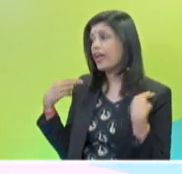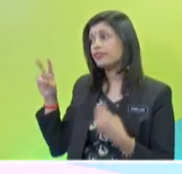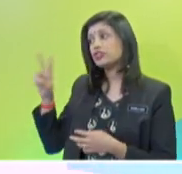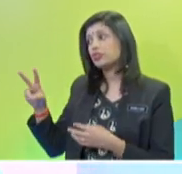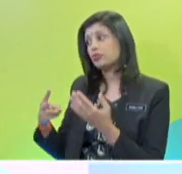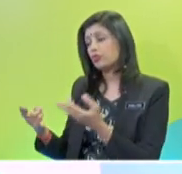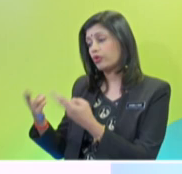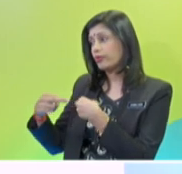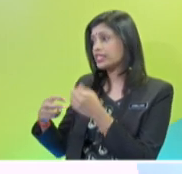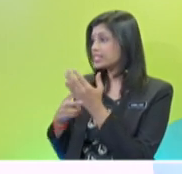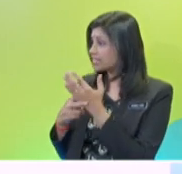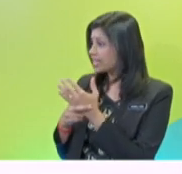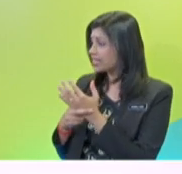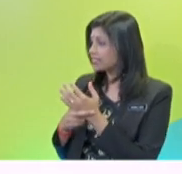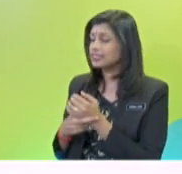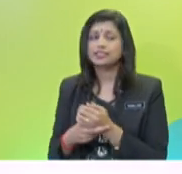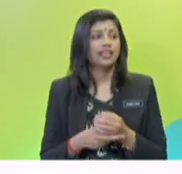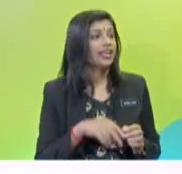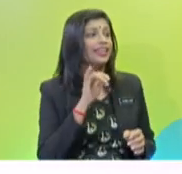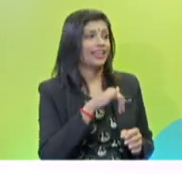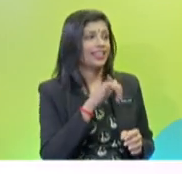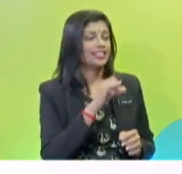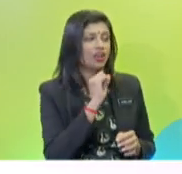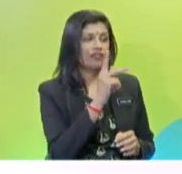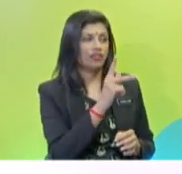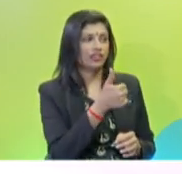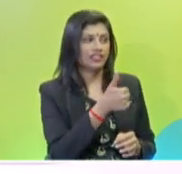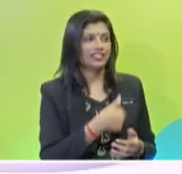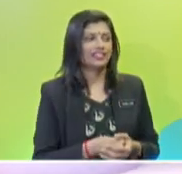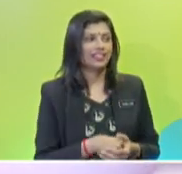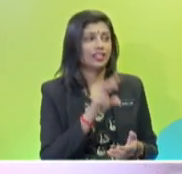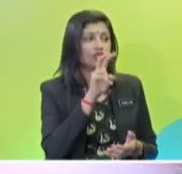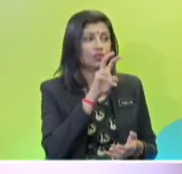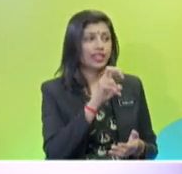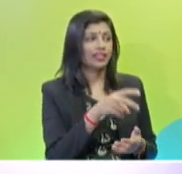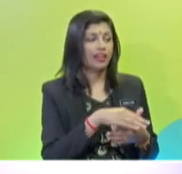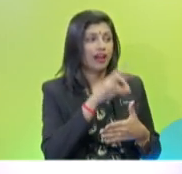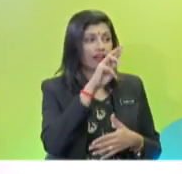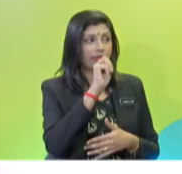please? Of course. Here you are. That's $20, please.